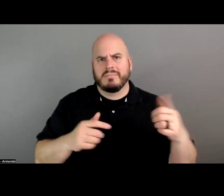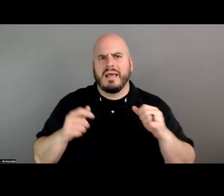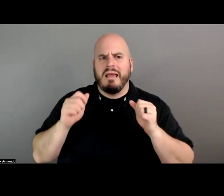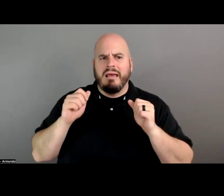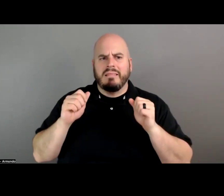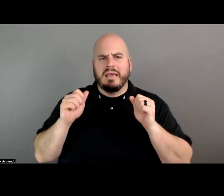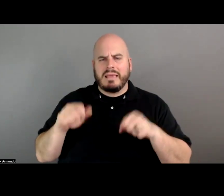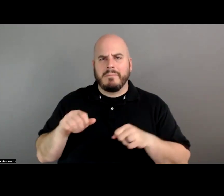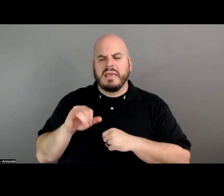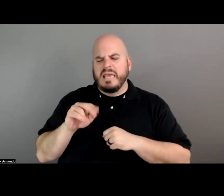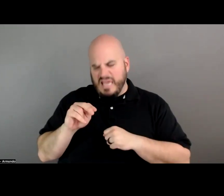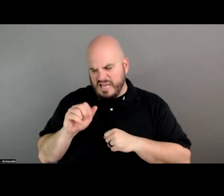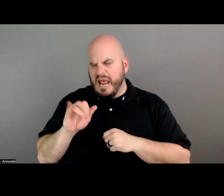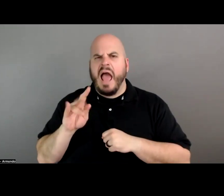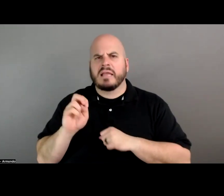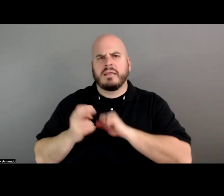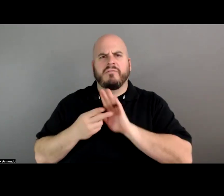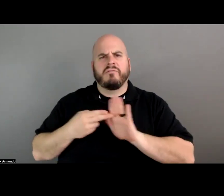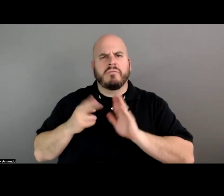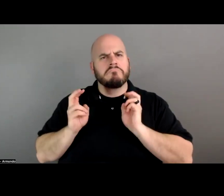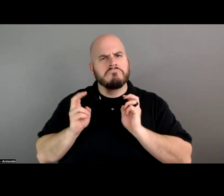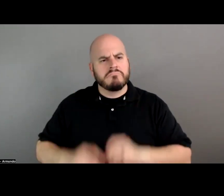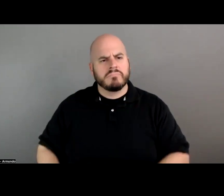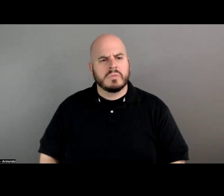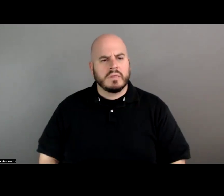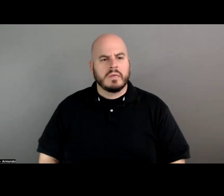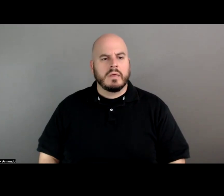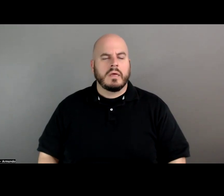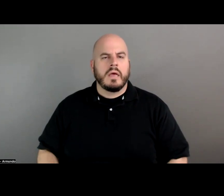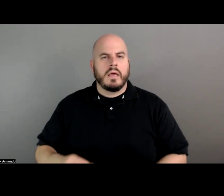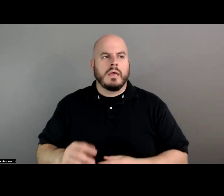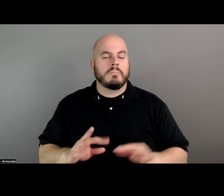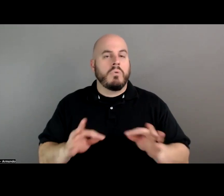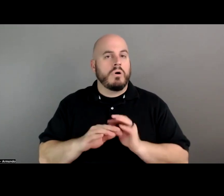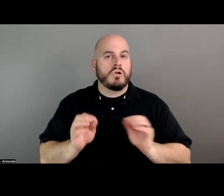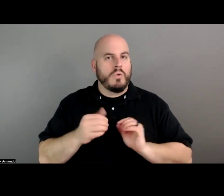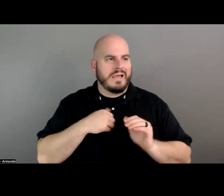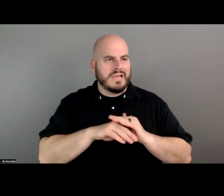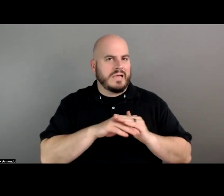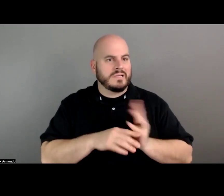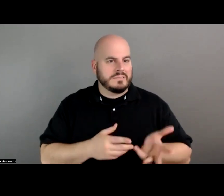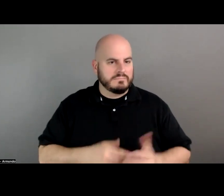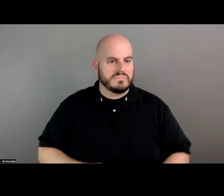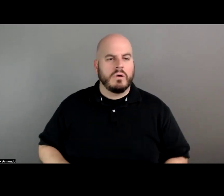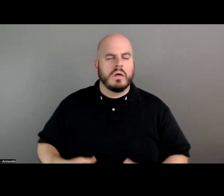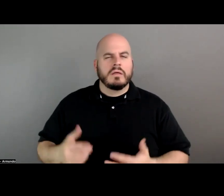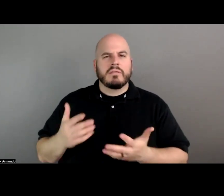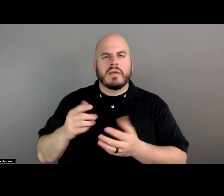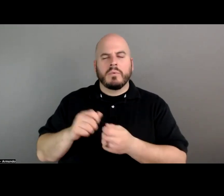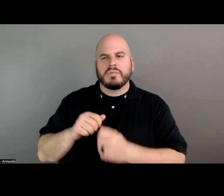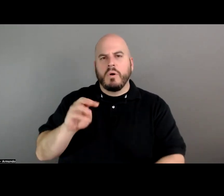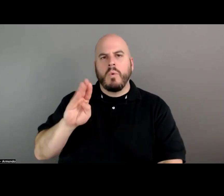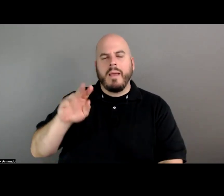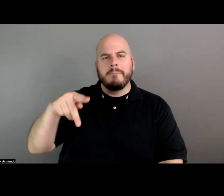be inactive. As long as someone doesn't have access to it, it's fine. The same with a web page that's completely inaccessible.